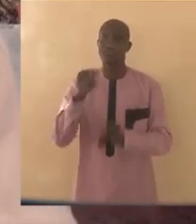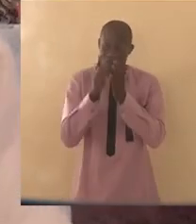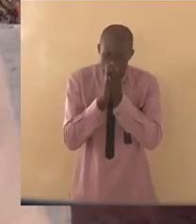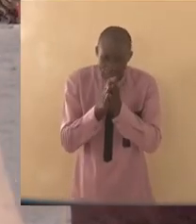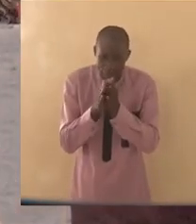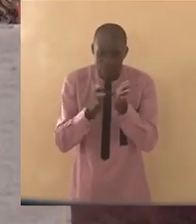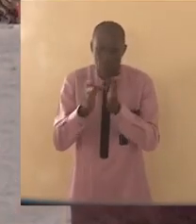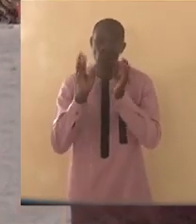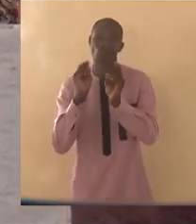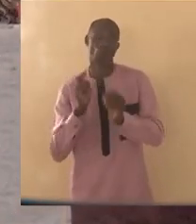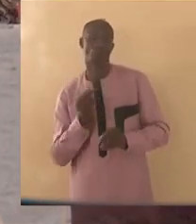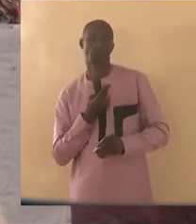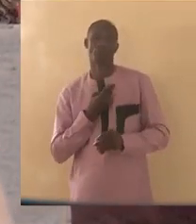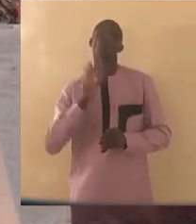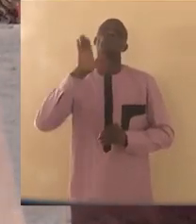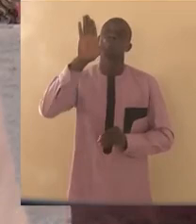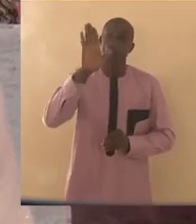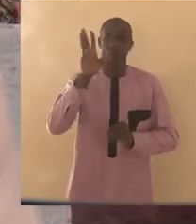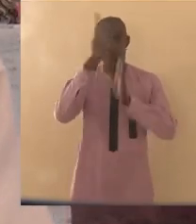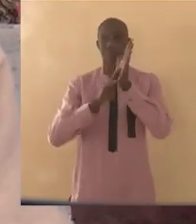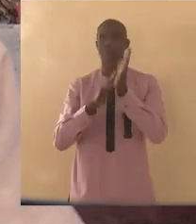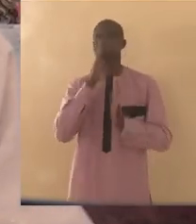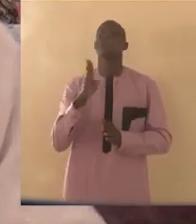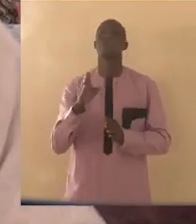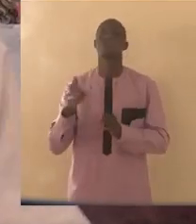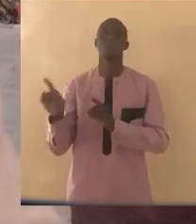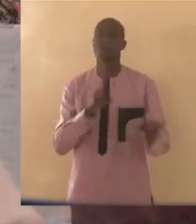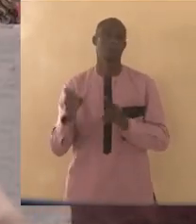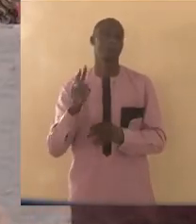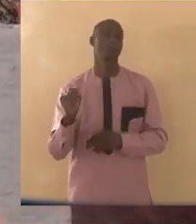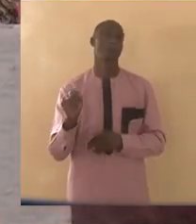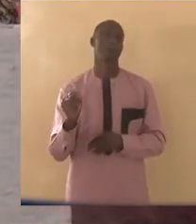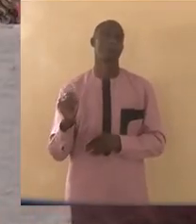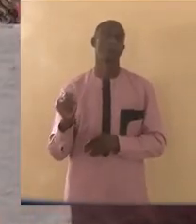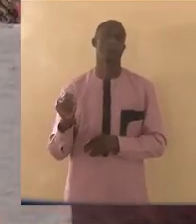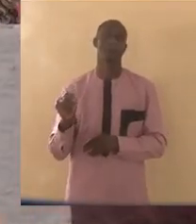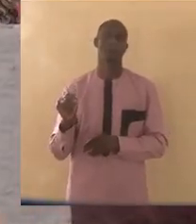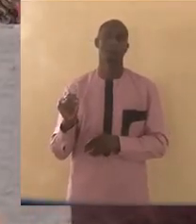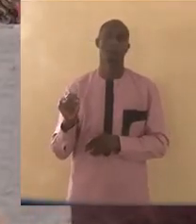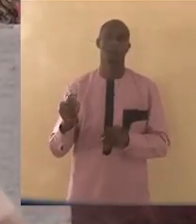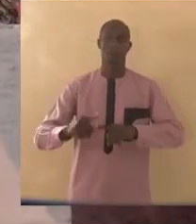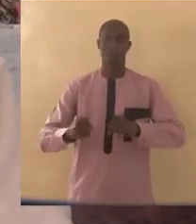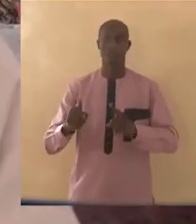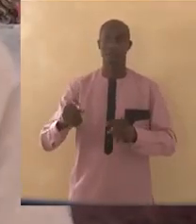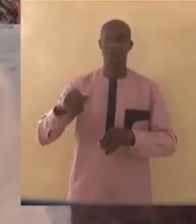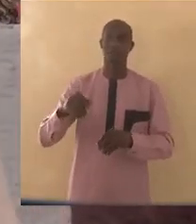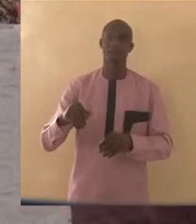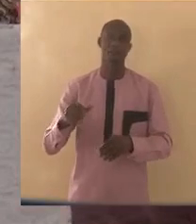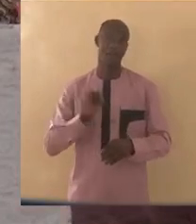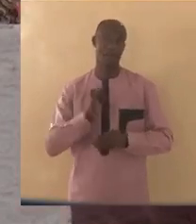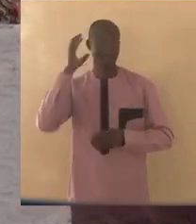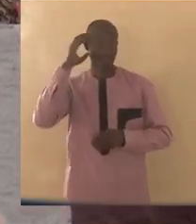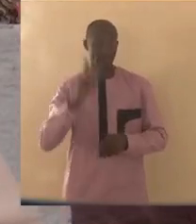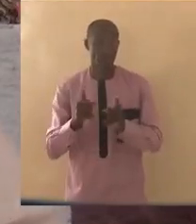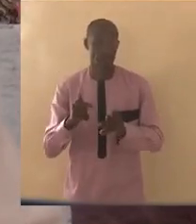The prayer Jesus taught us is, your will be done, whatever your will is. But at these days, I